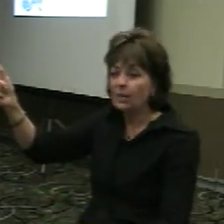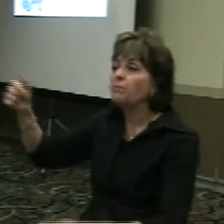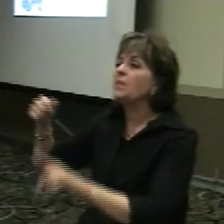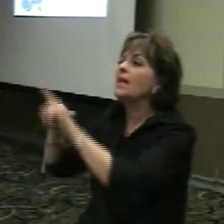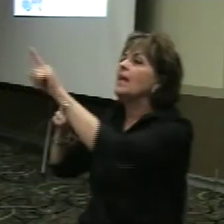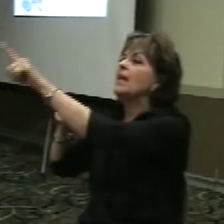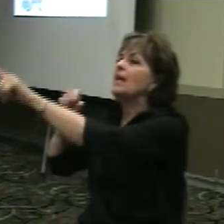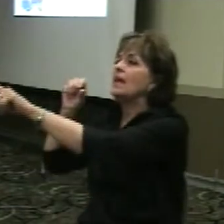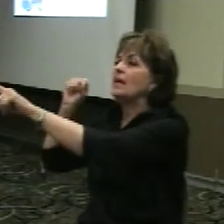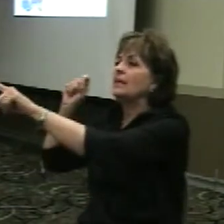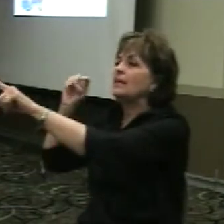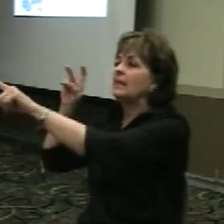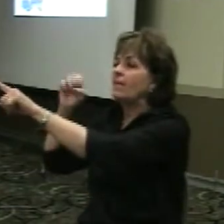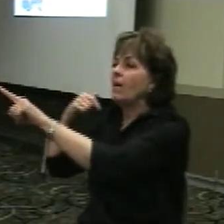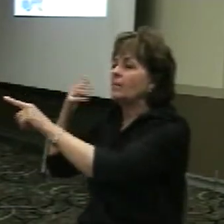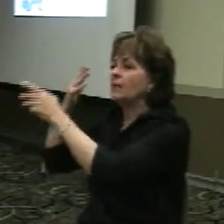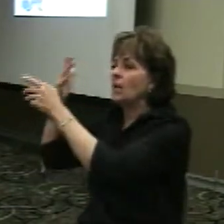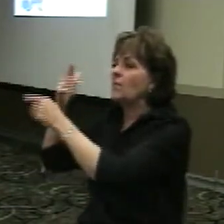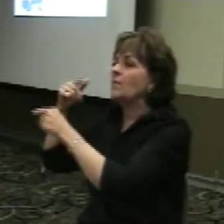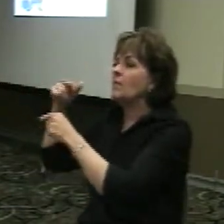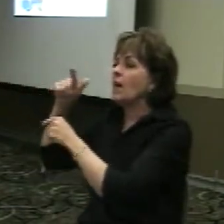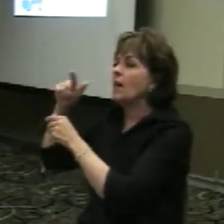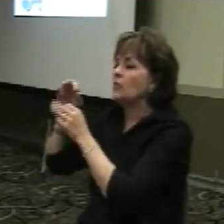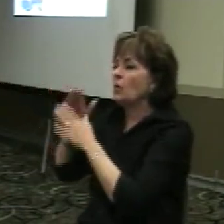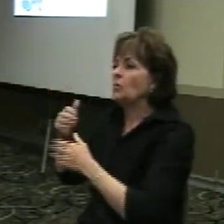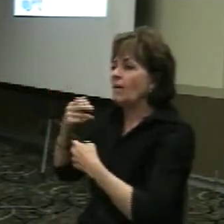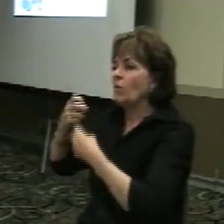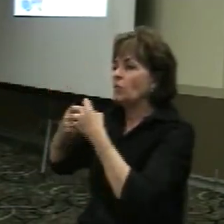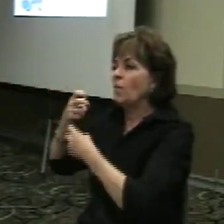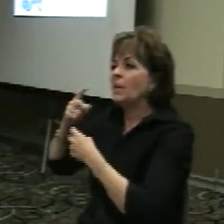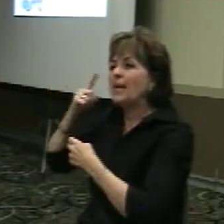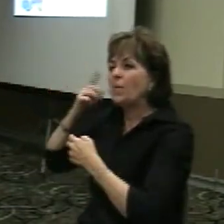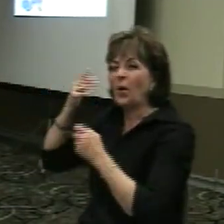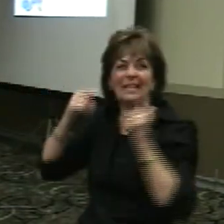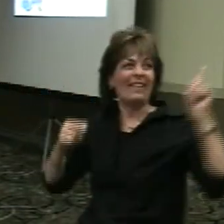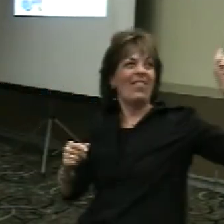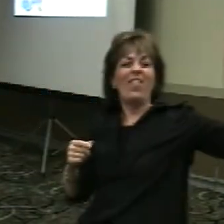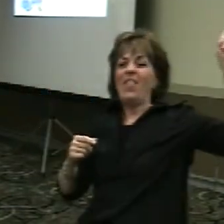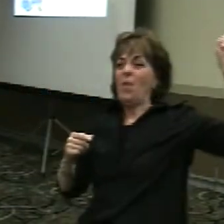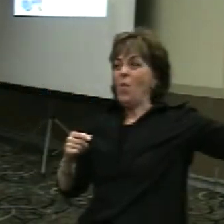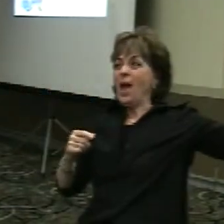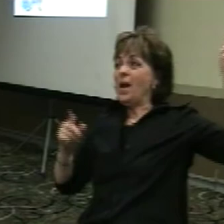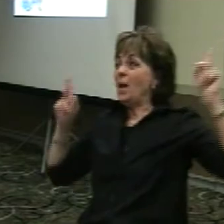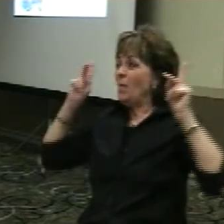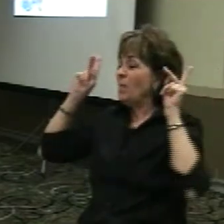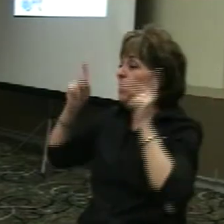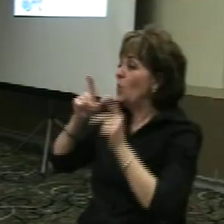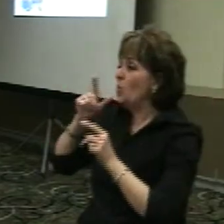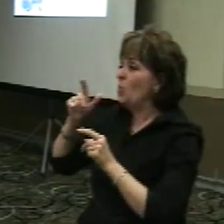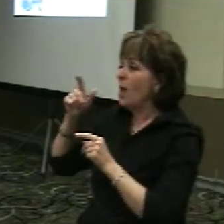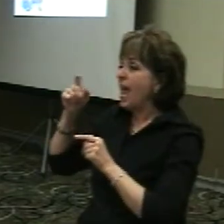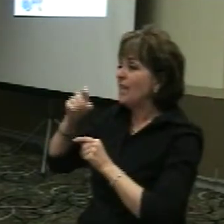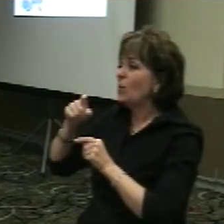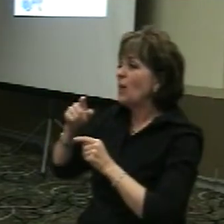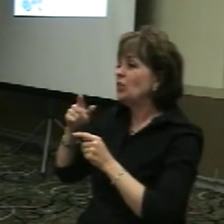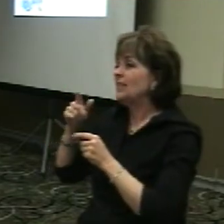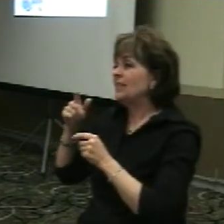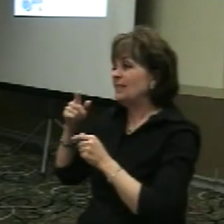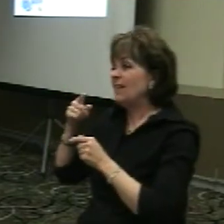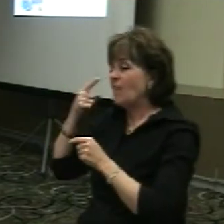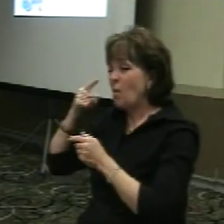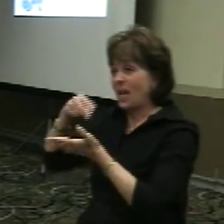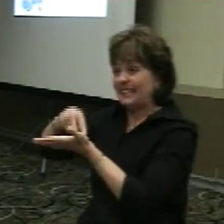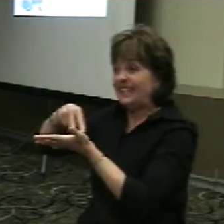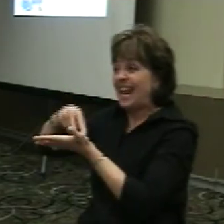Can I also suggest that the interpreters have a little trouble hearing because there's noise in the wall behind us. Okay. So if people don't want to ask a question, they wouldn't